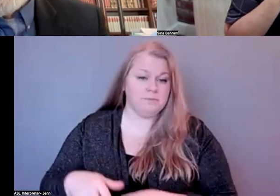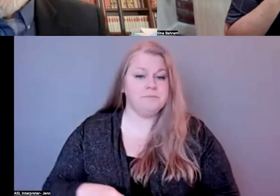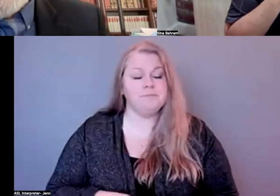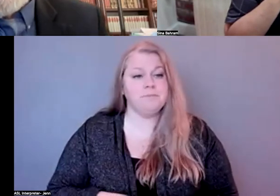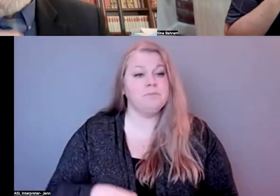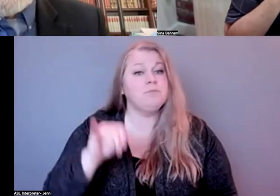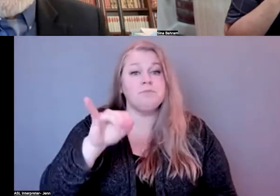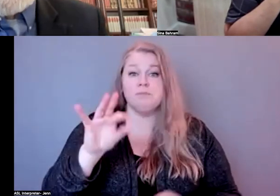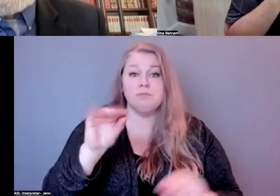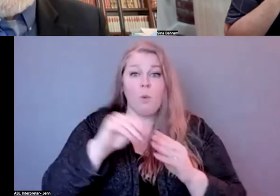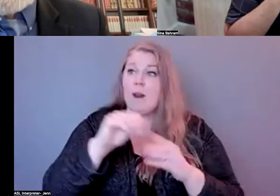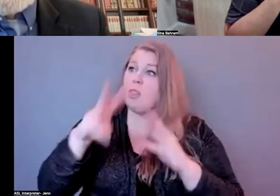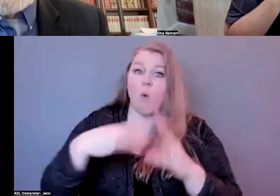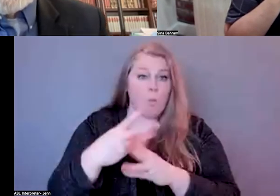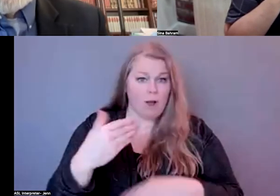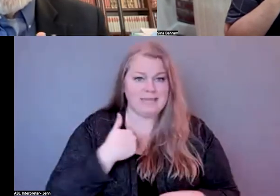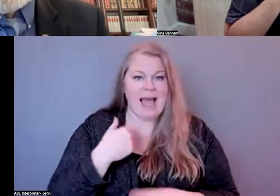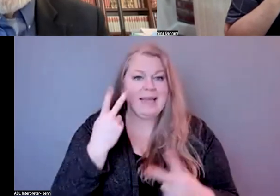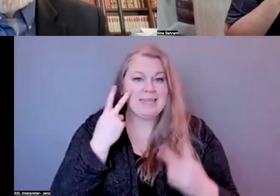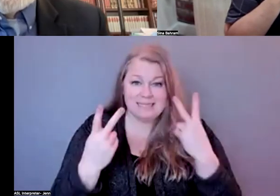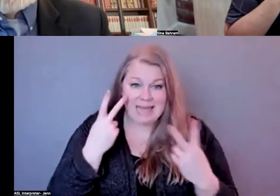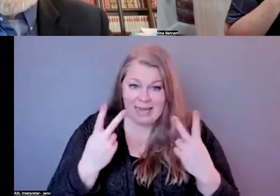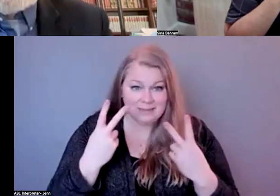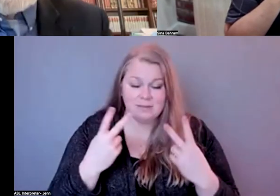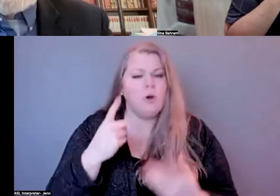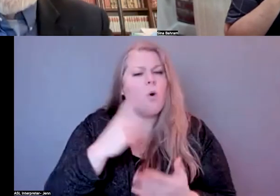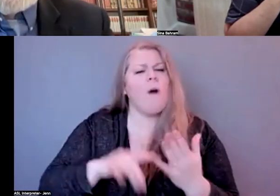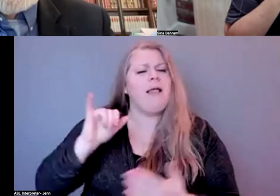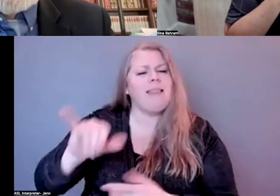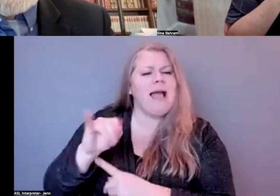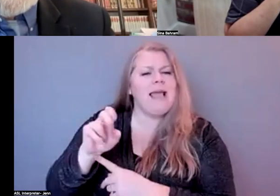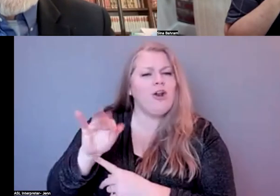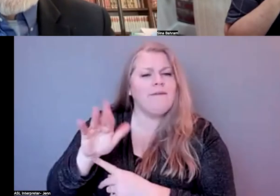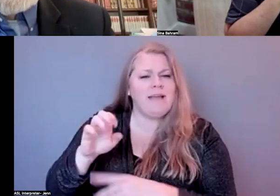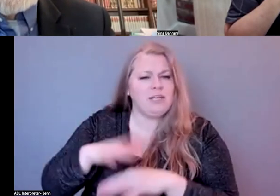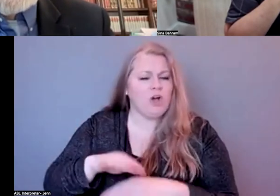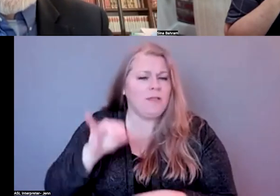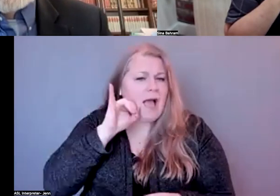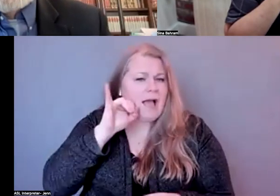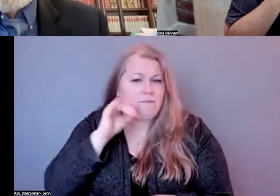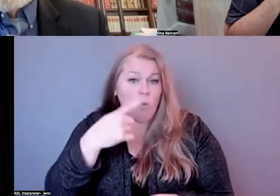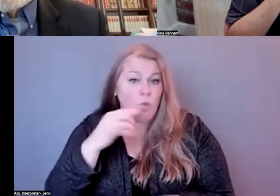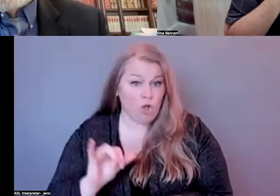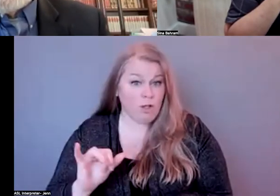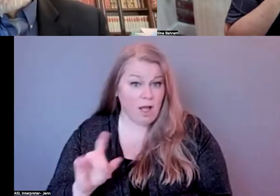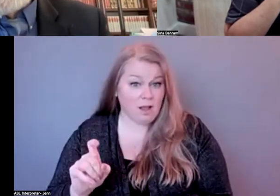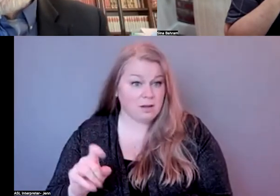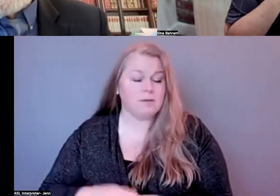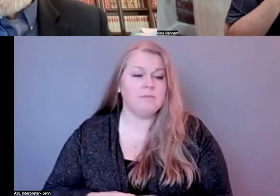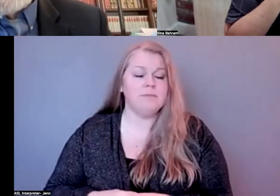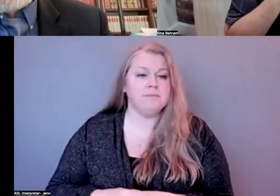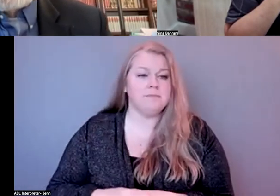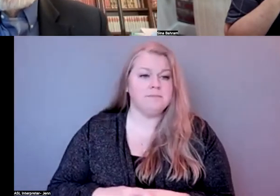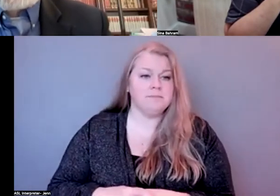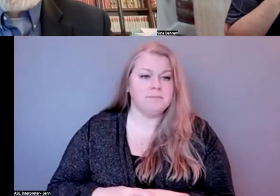if nobody in the world had sight, what would the interface on the iPhone look like? And that wouldn't